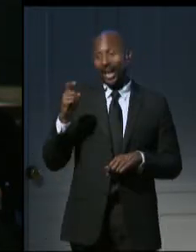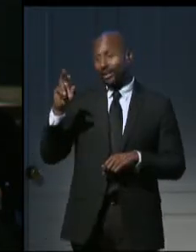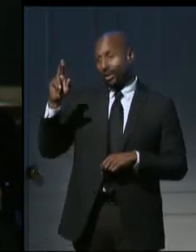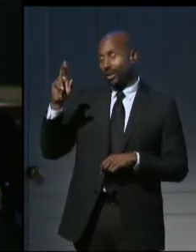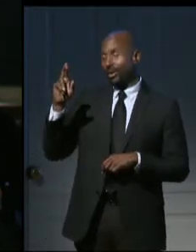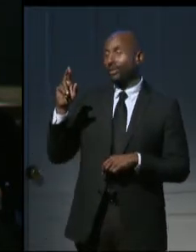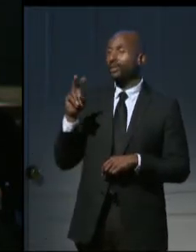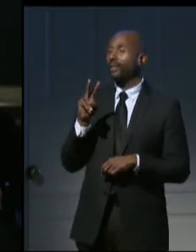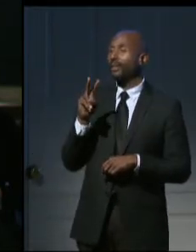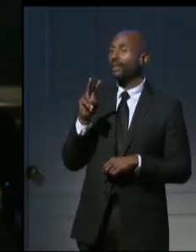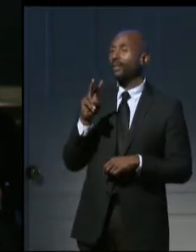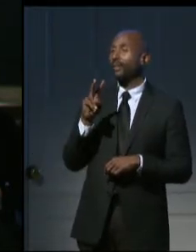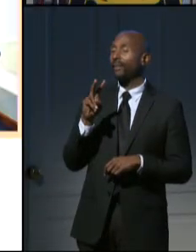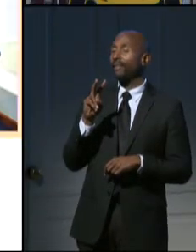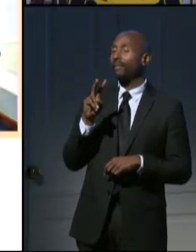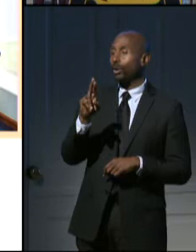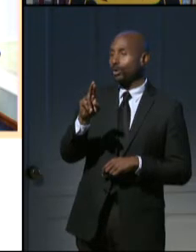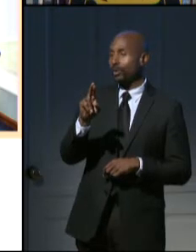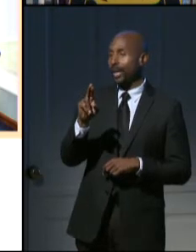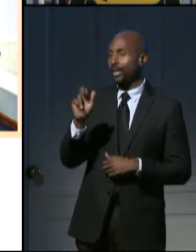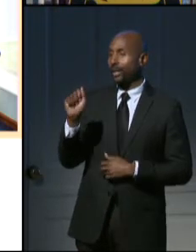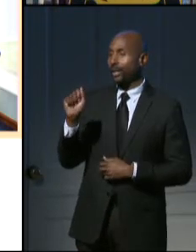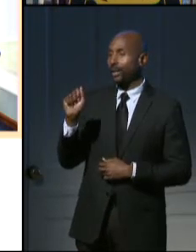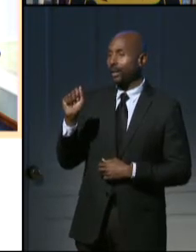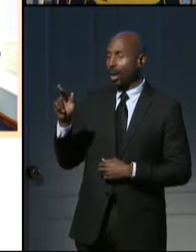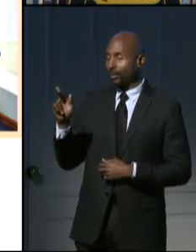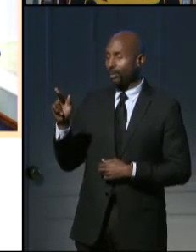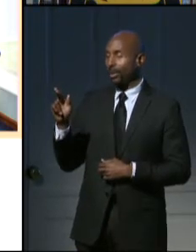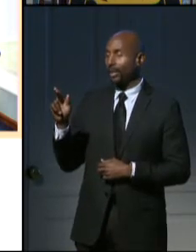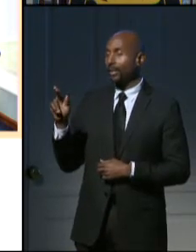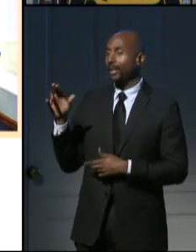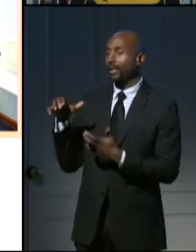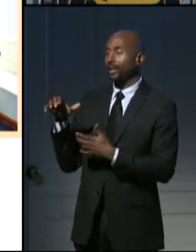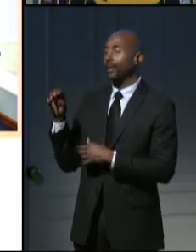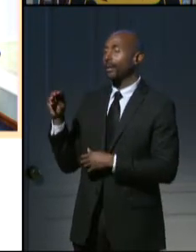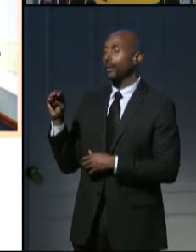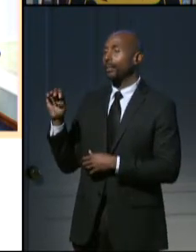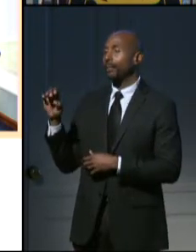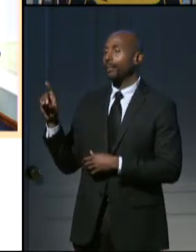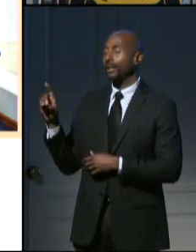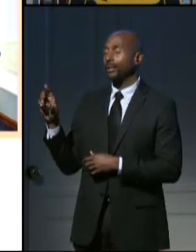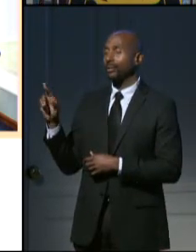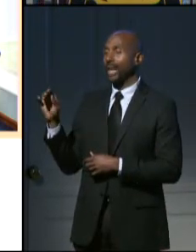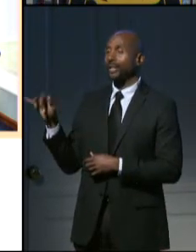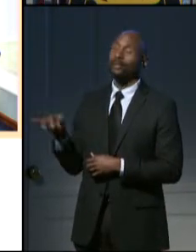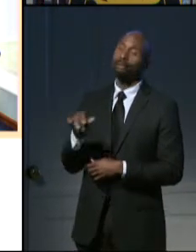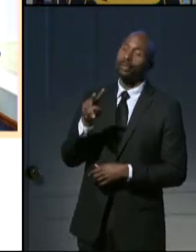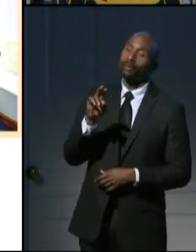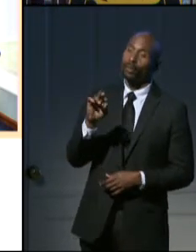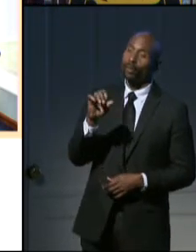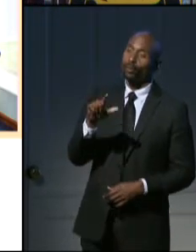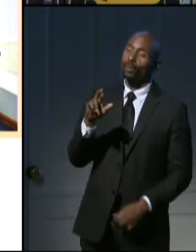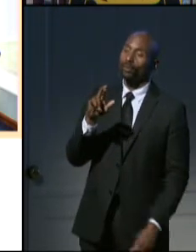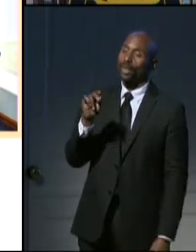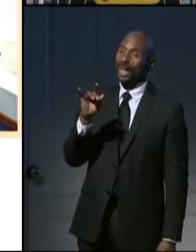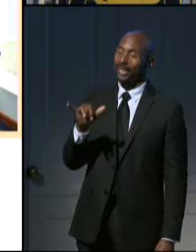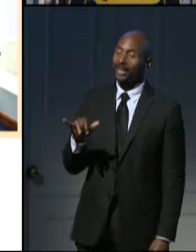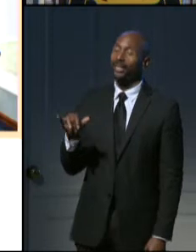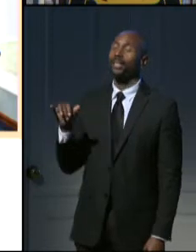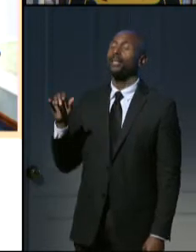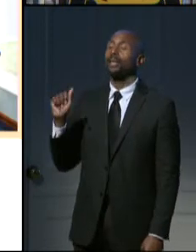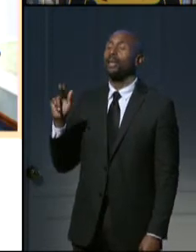augmented and mixed reality, which many of you have probably heard of throughout the sessions from yesterday and